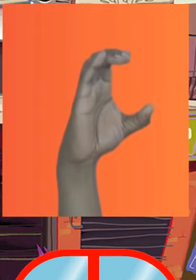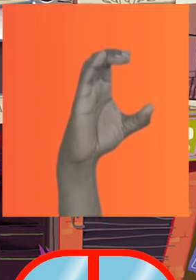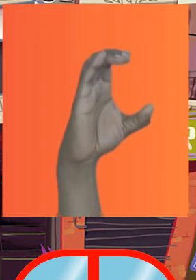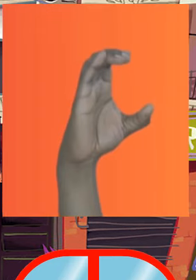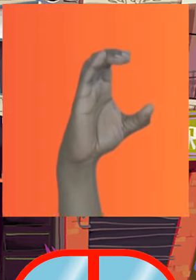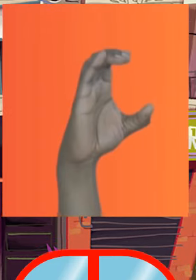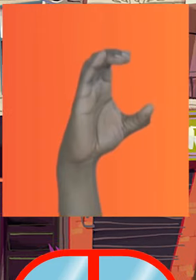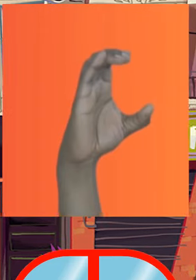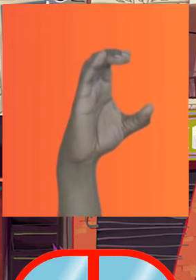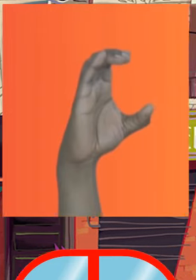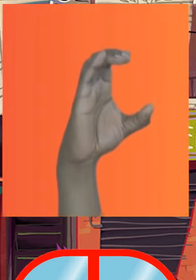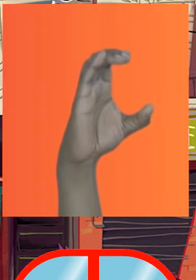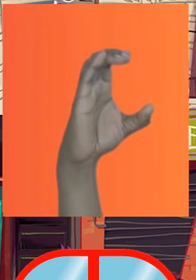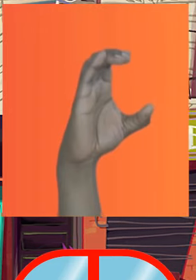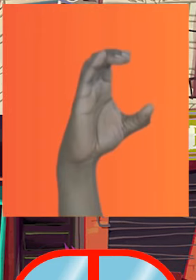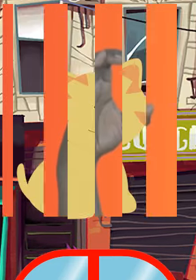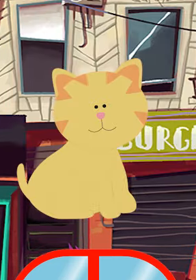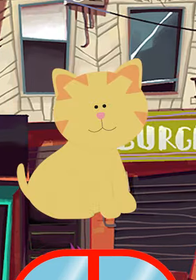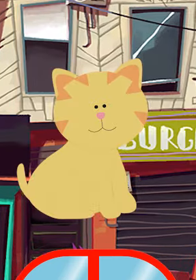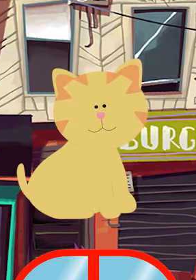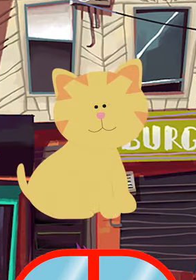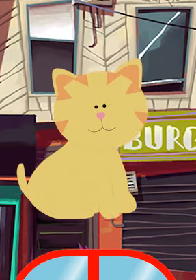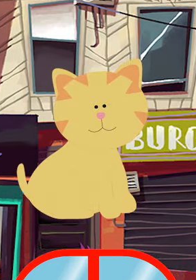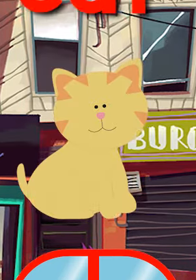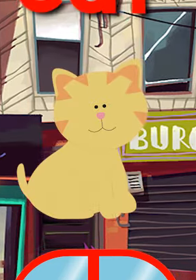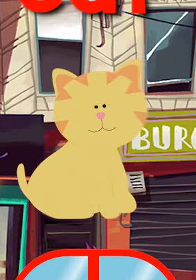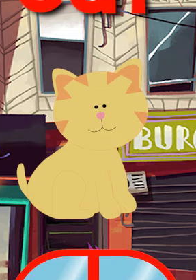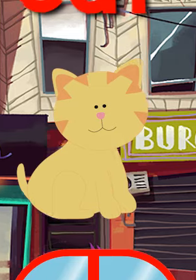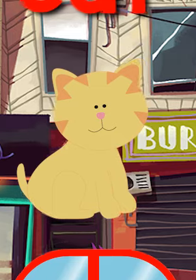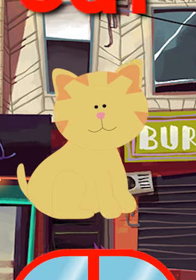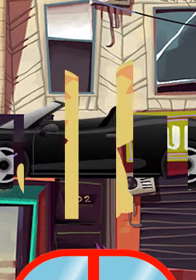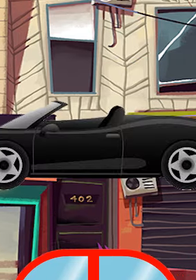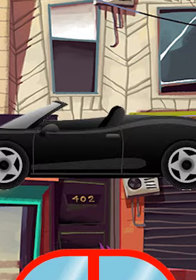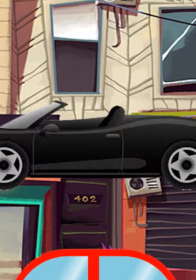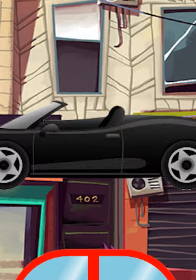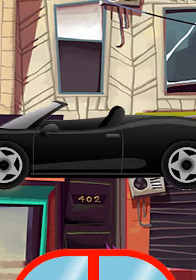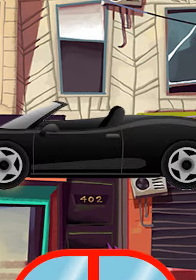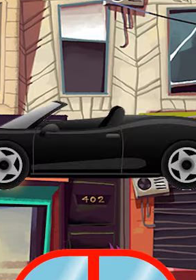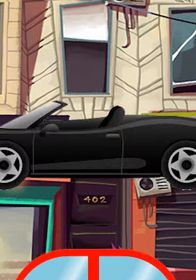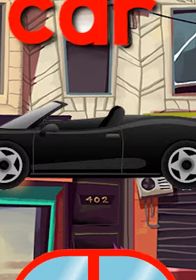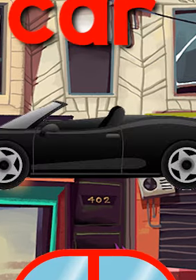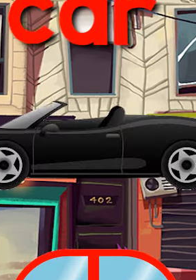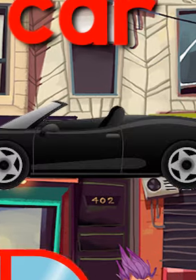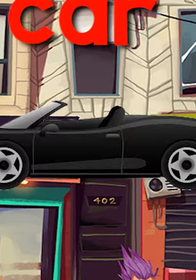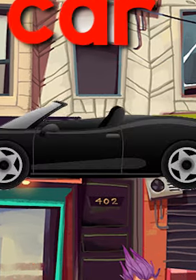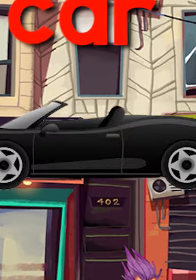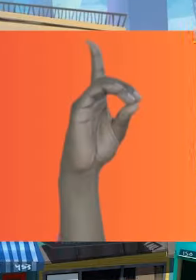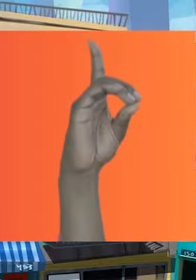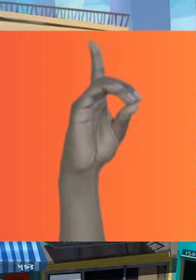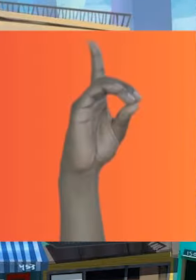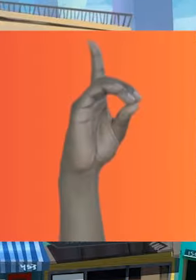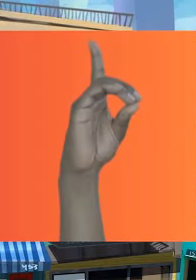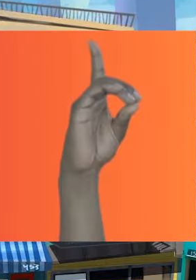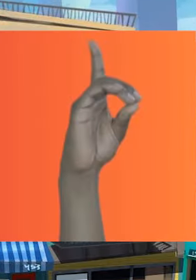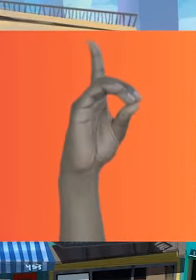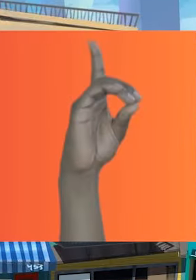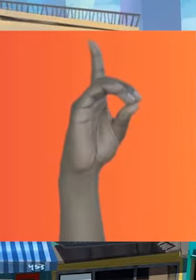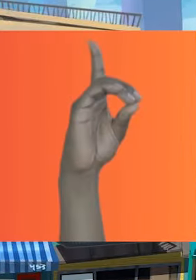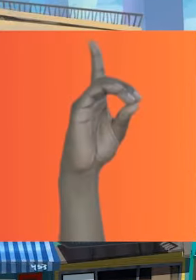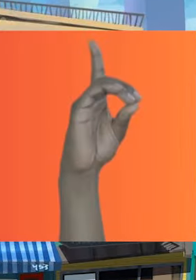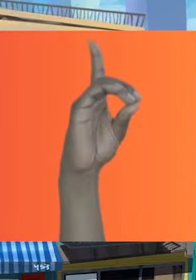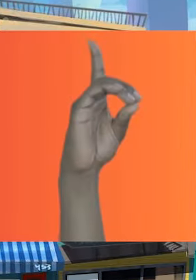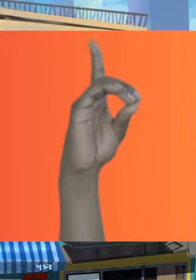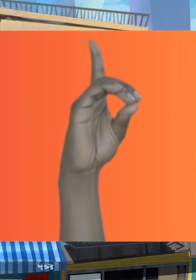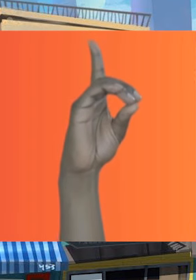C. This is the letter C. Cat. Do it. Car. This is the